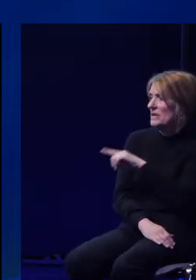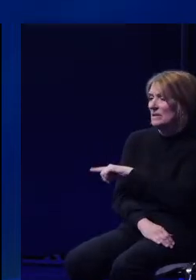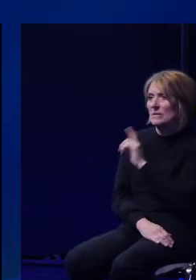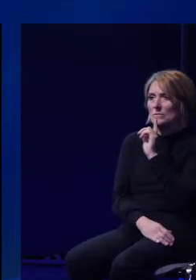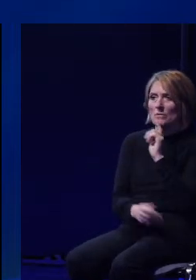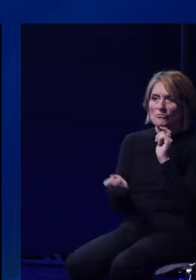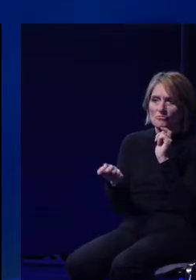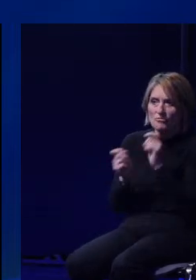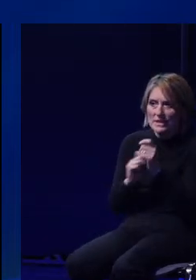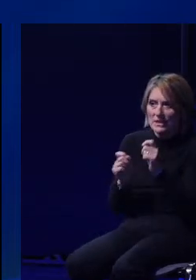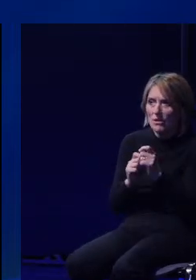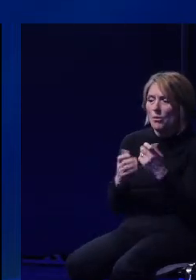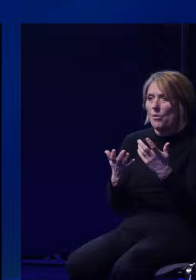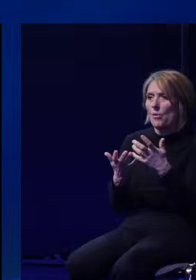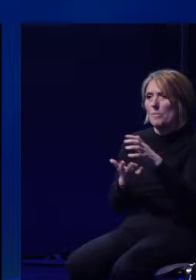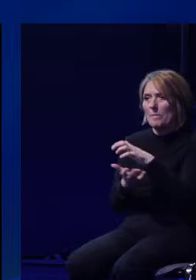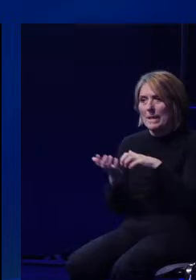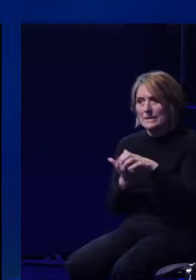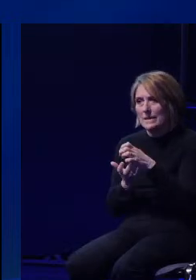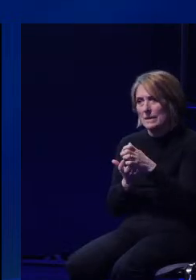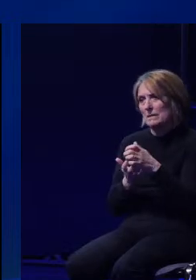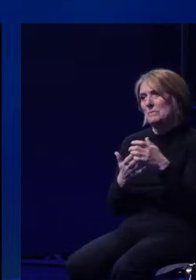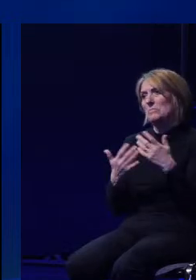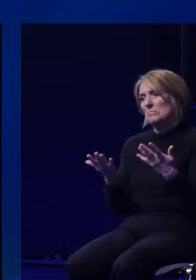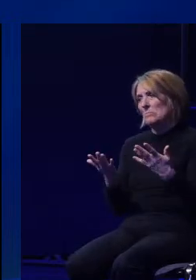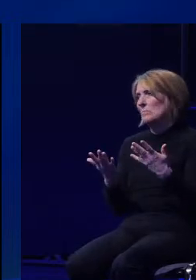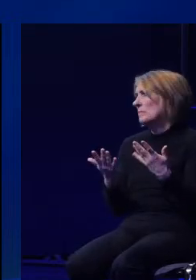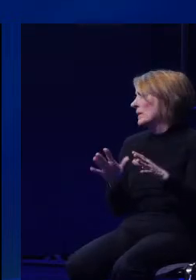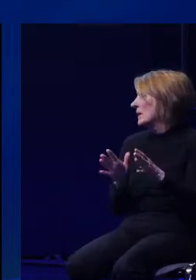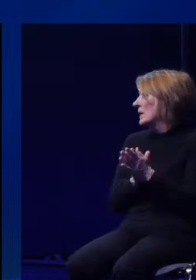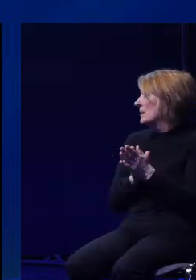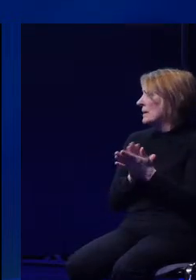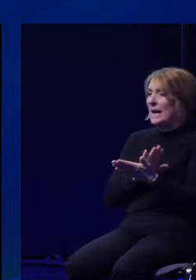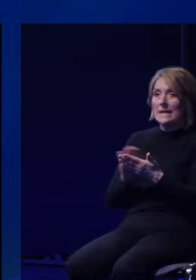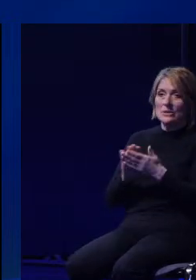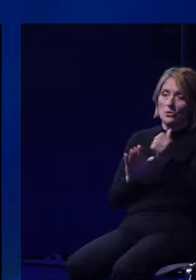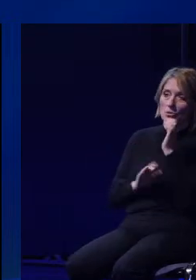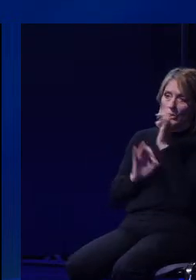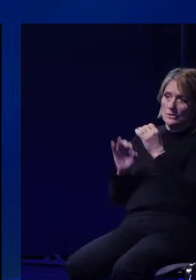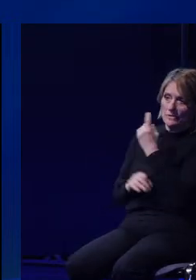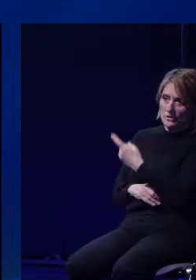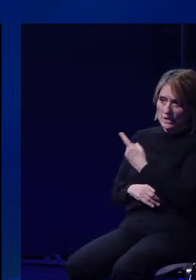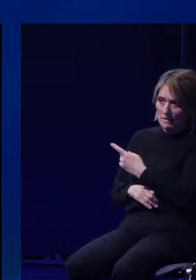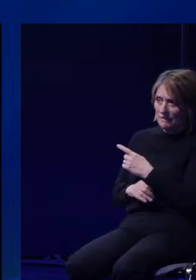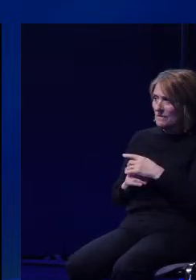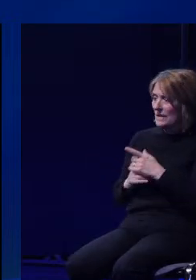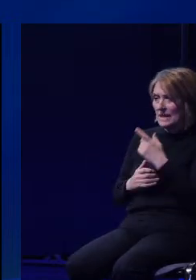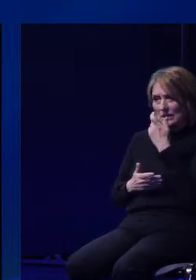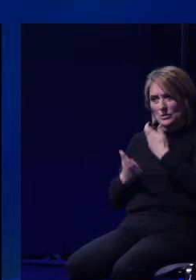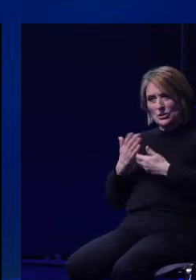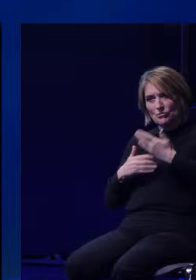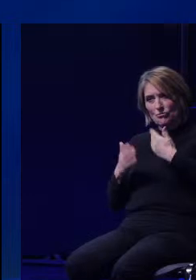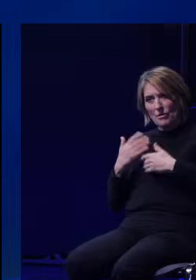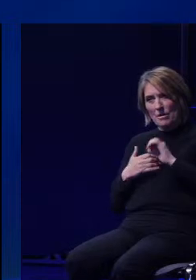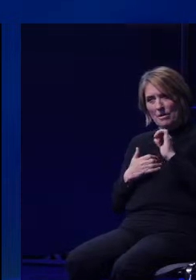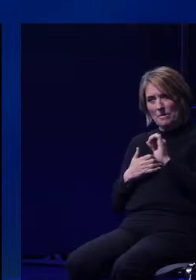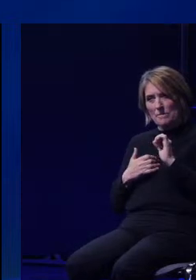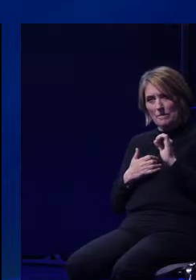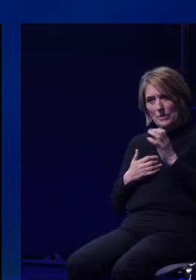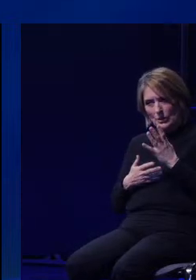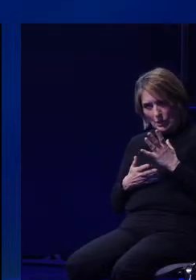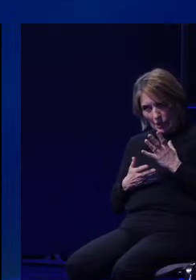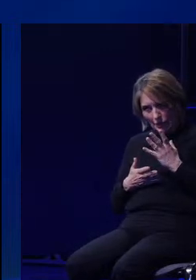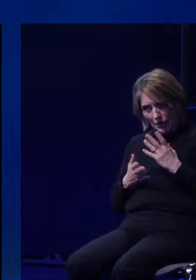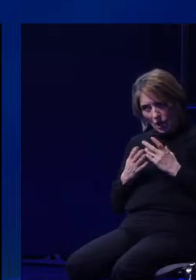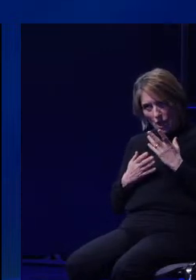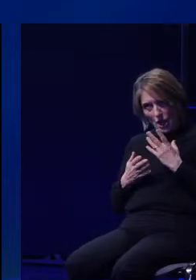maybe Blender as well. Although I will say this, and maybe Haider, this is a good question for you. Describe to us the learning curve